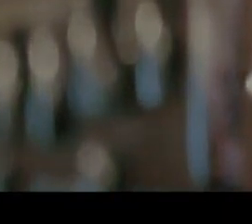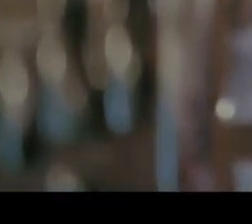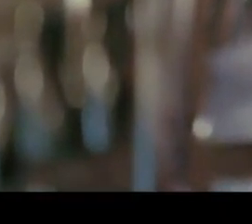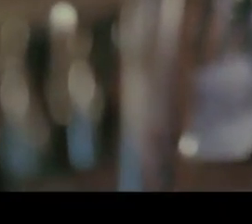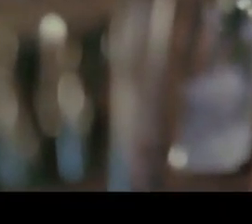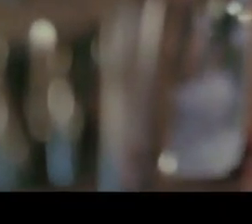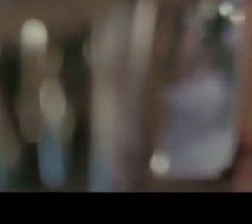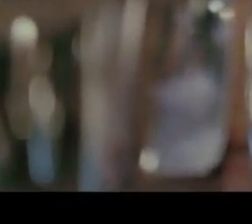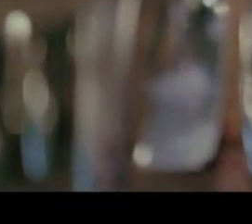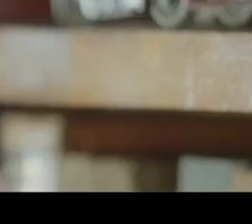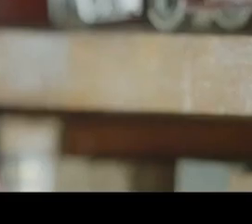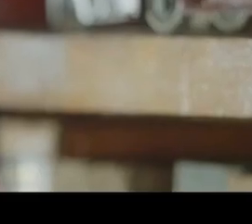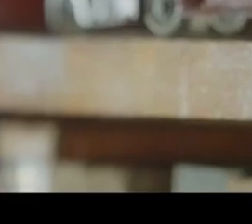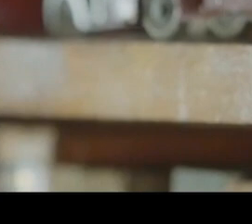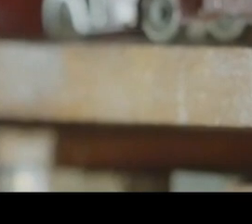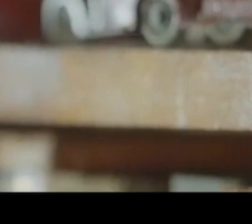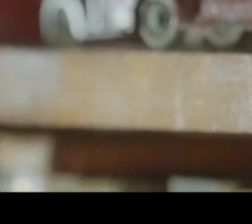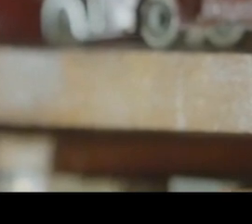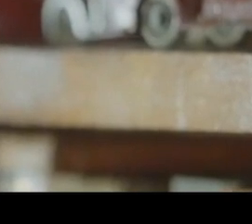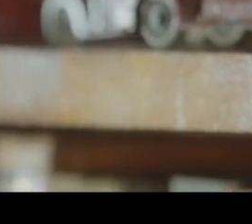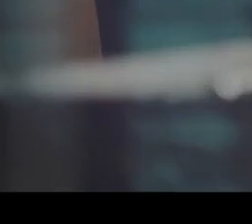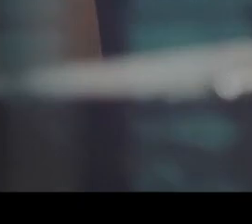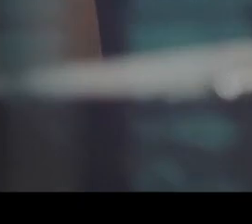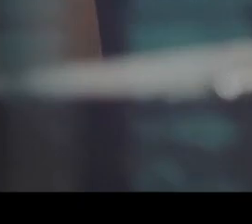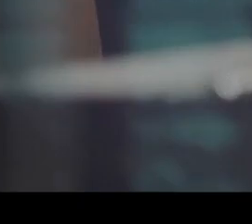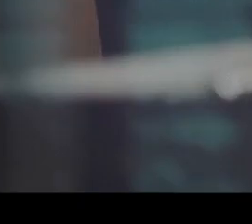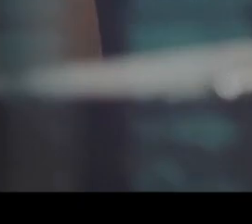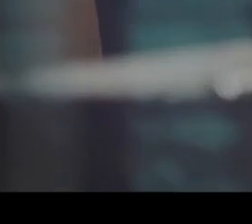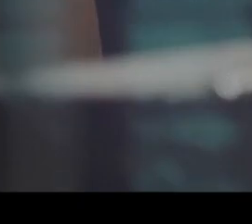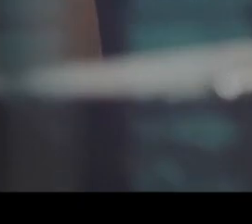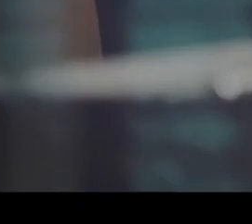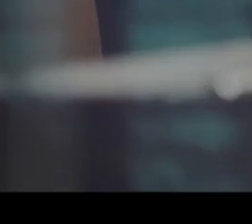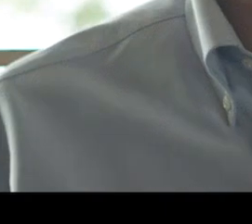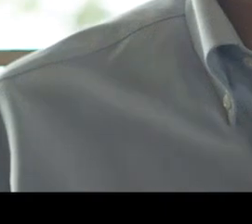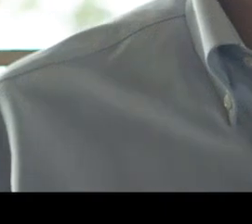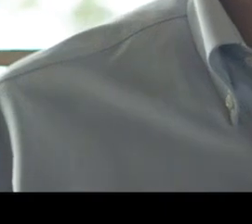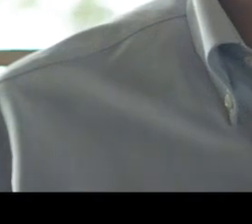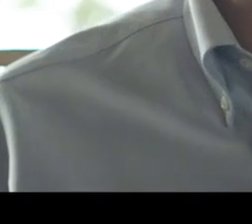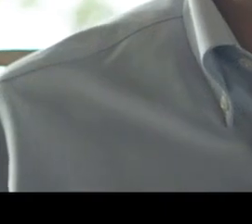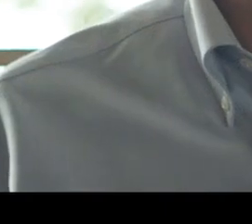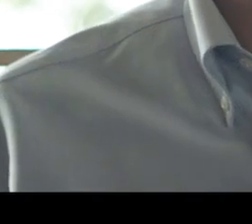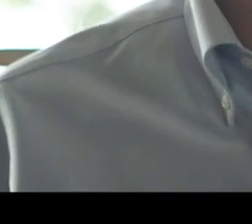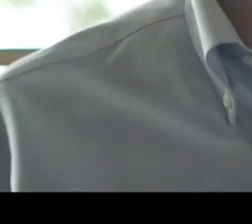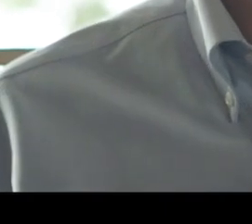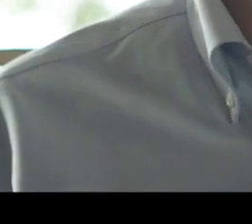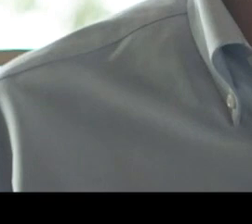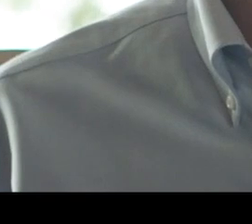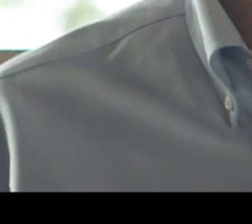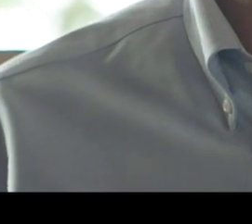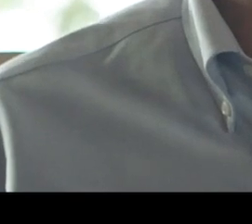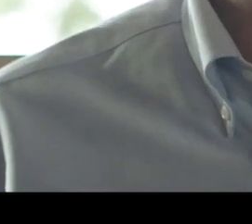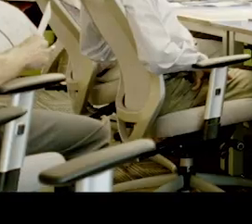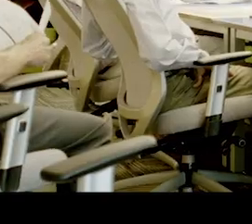we know when someone is trying to make a decision about who to trust their legacy with, that it's one of the biggest decisions that they'll